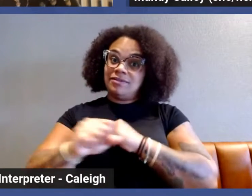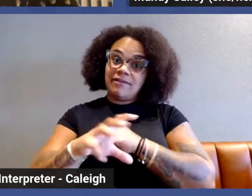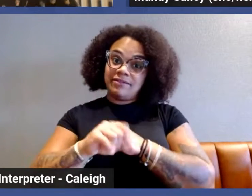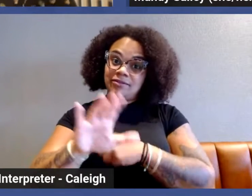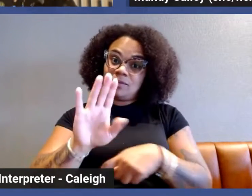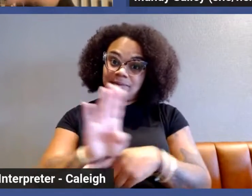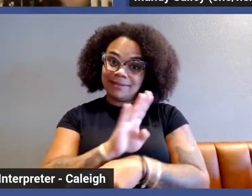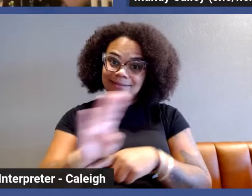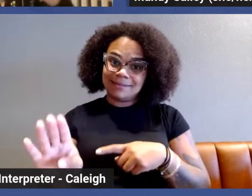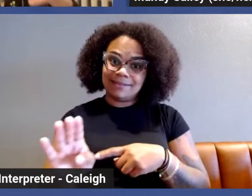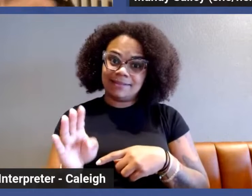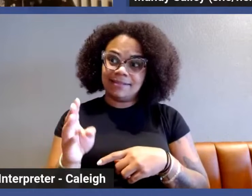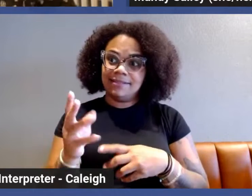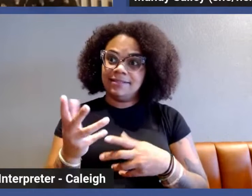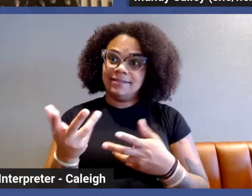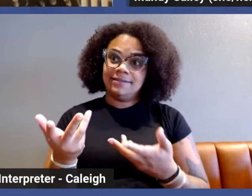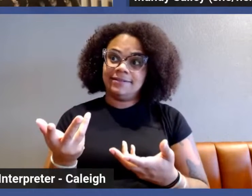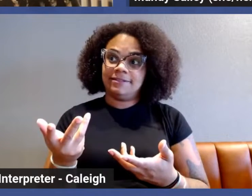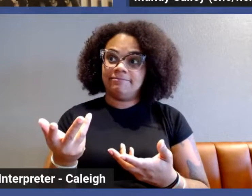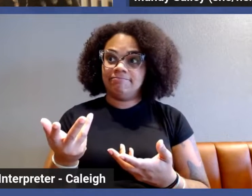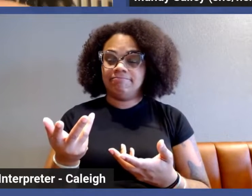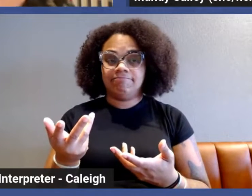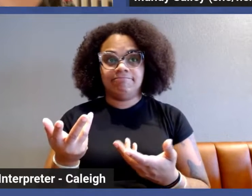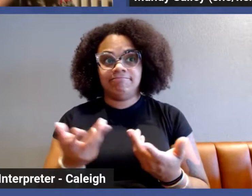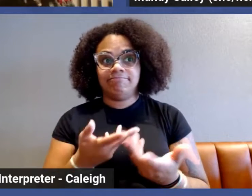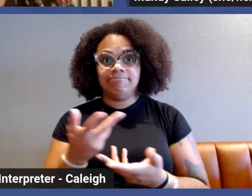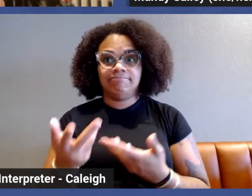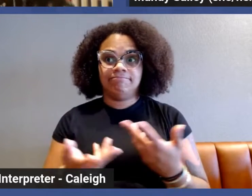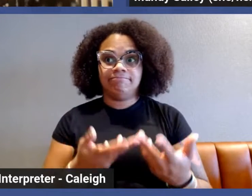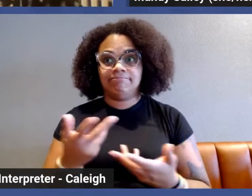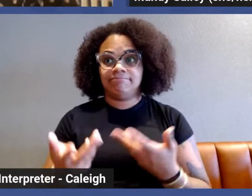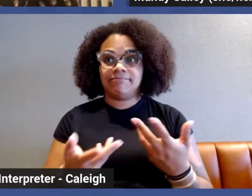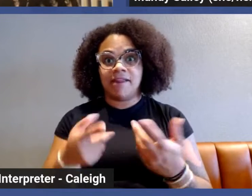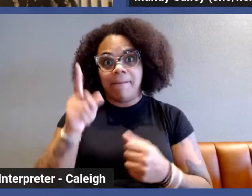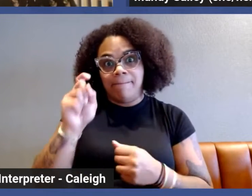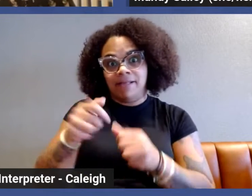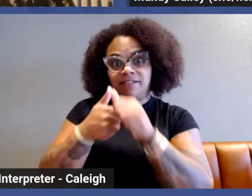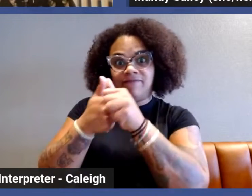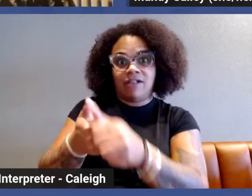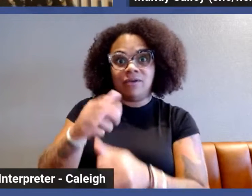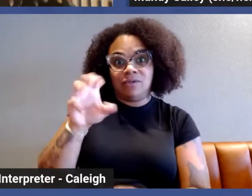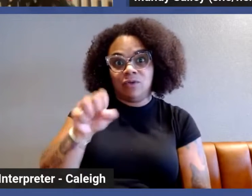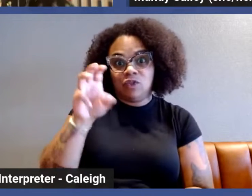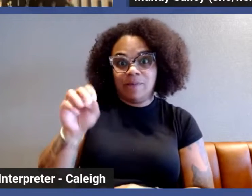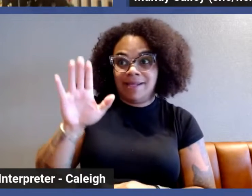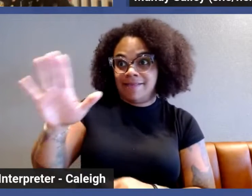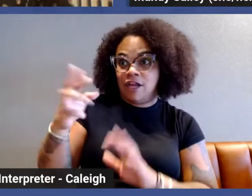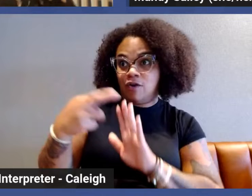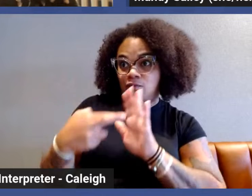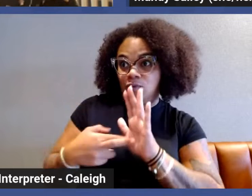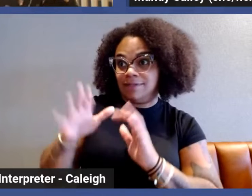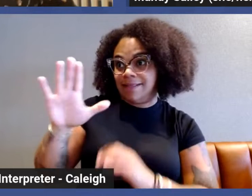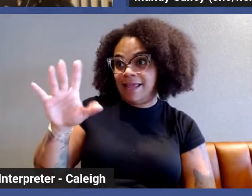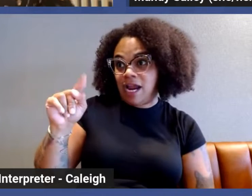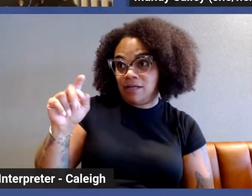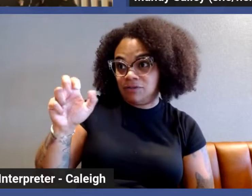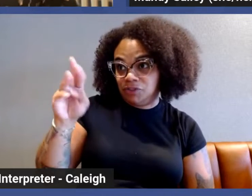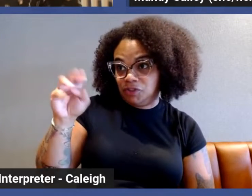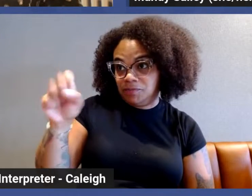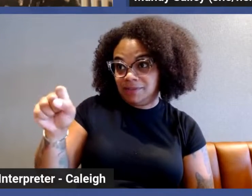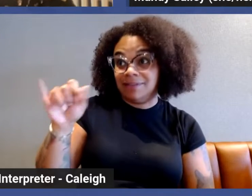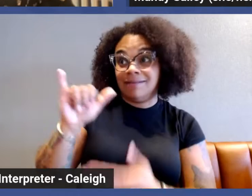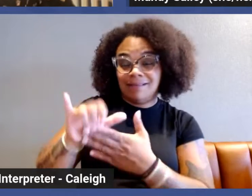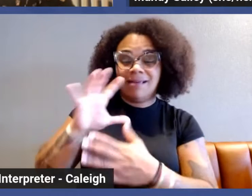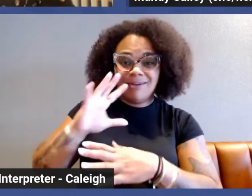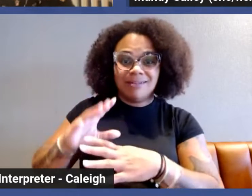is under the rule of these, social media terms of service, that is a direct impact on